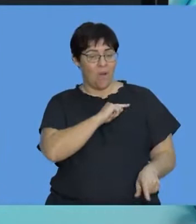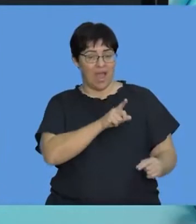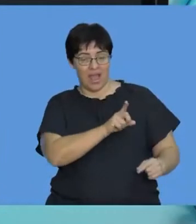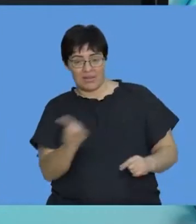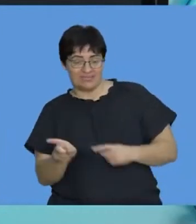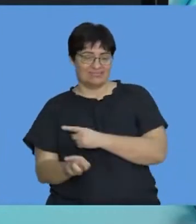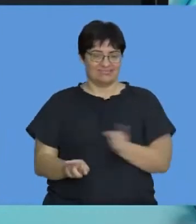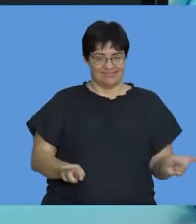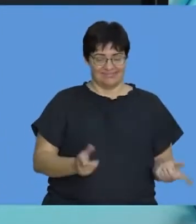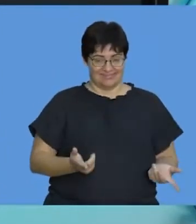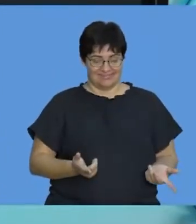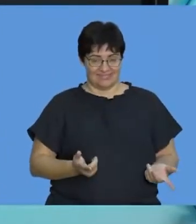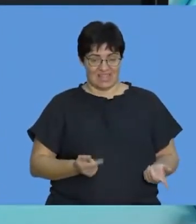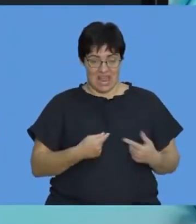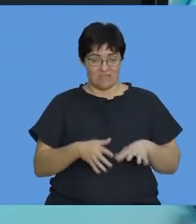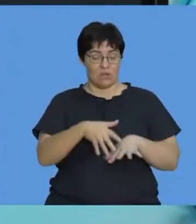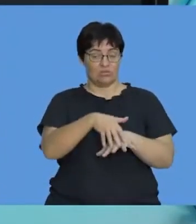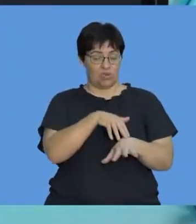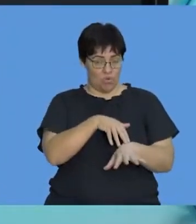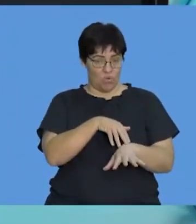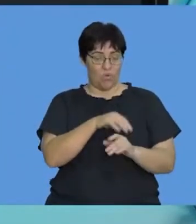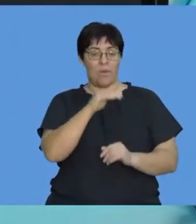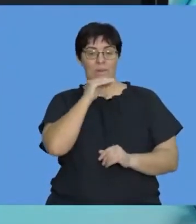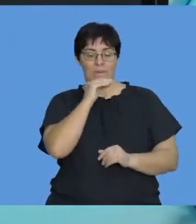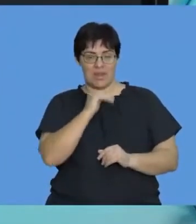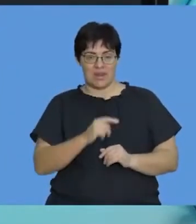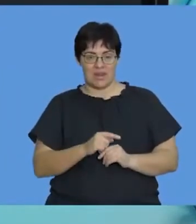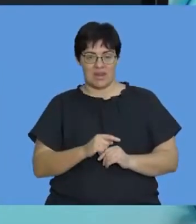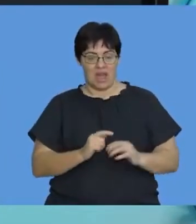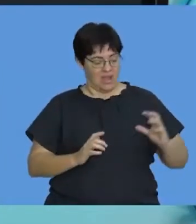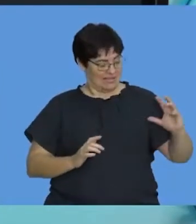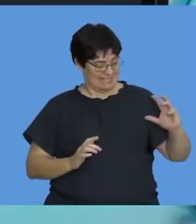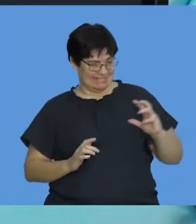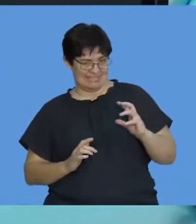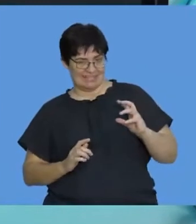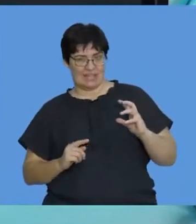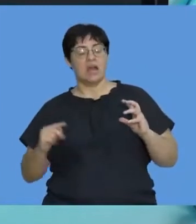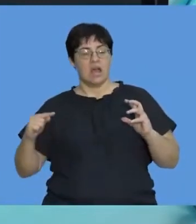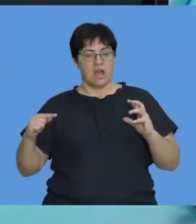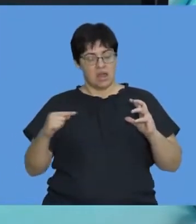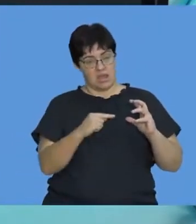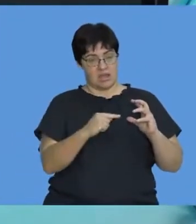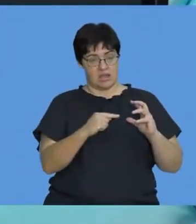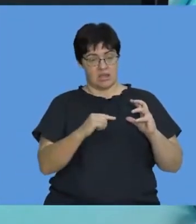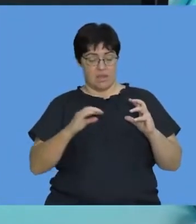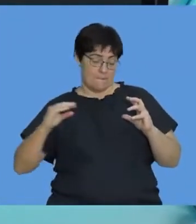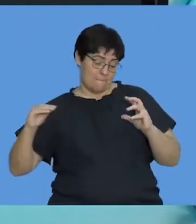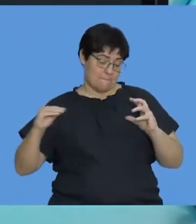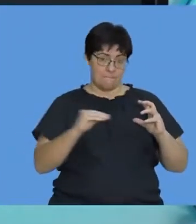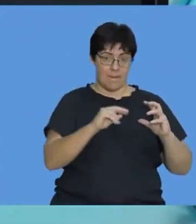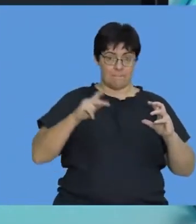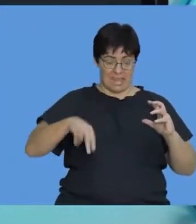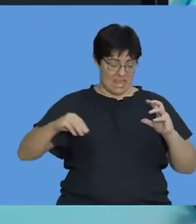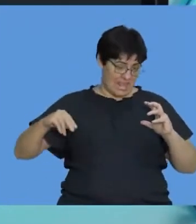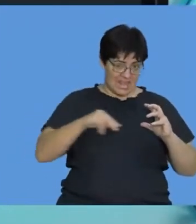direction. Because if it's slowing down, it means the force is moving against the motion, and that's